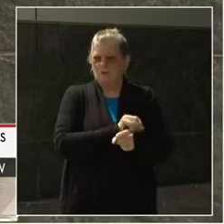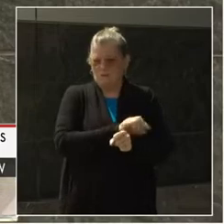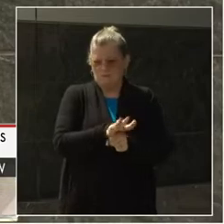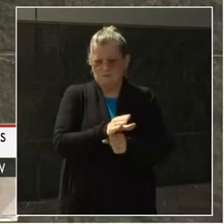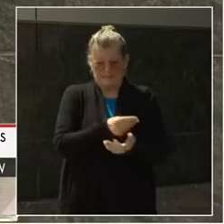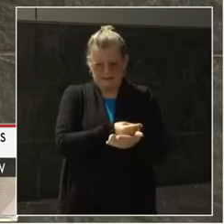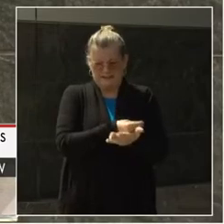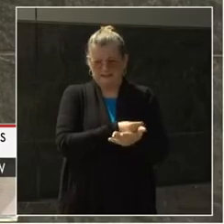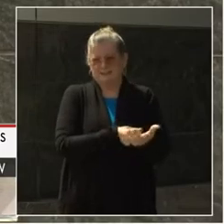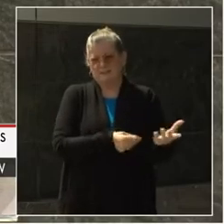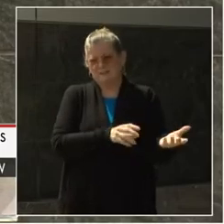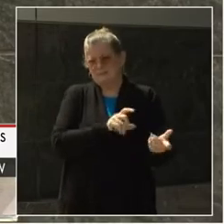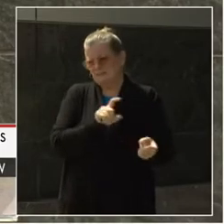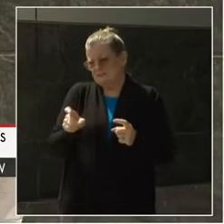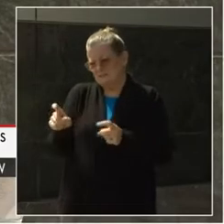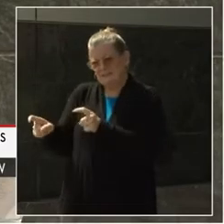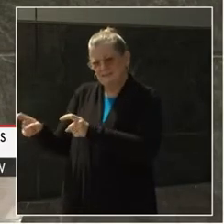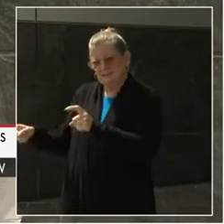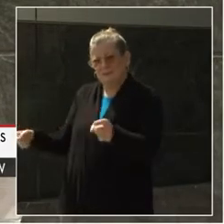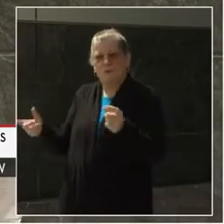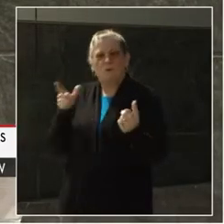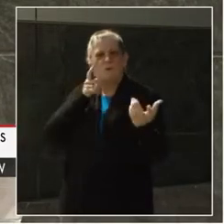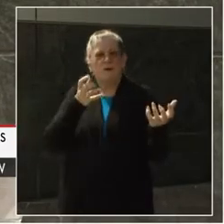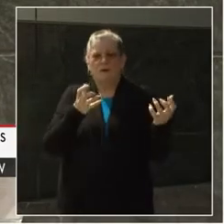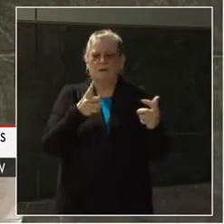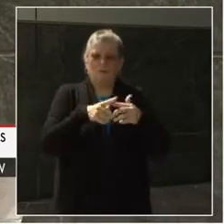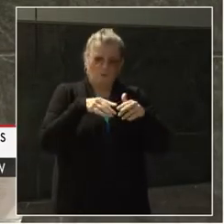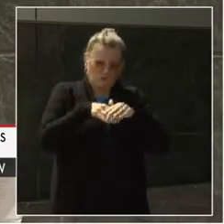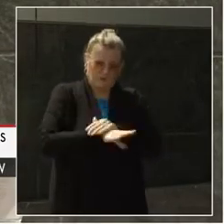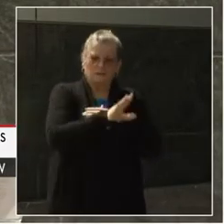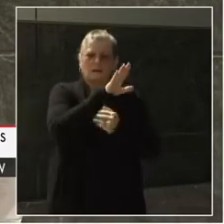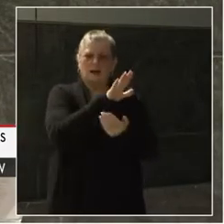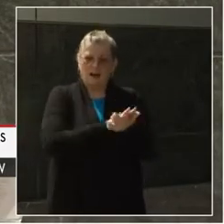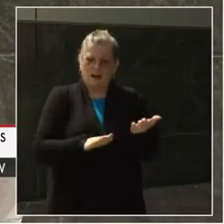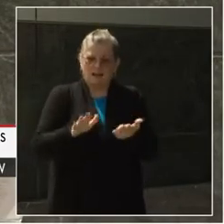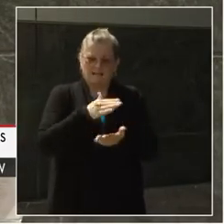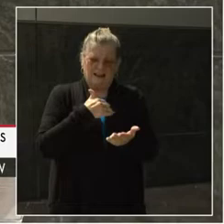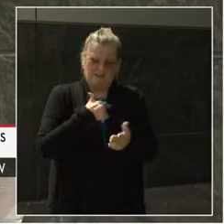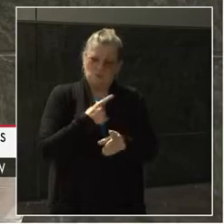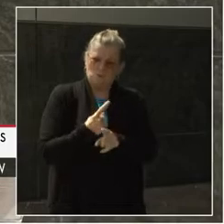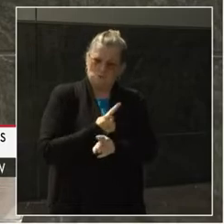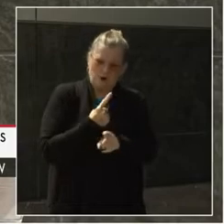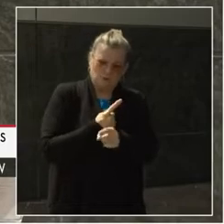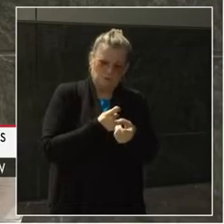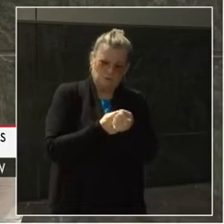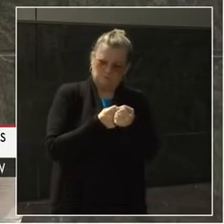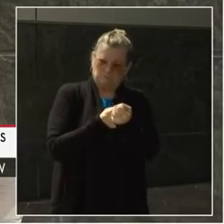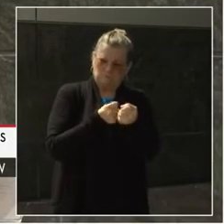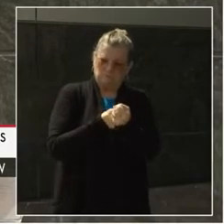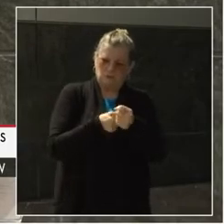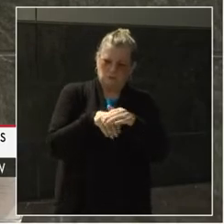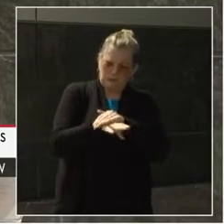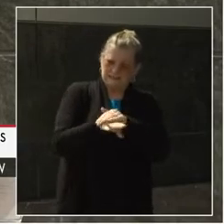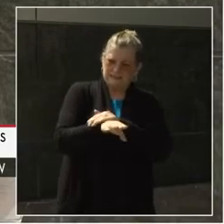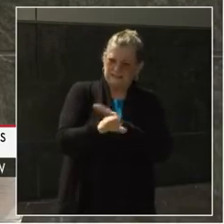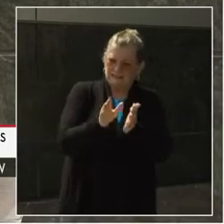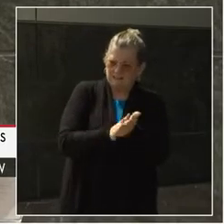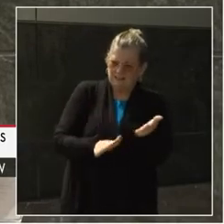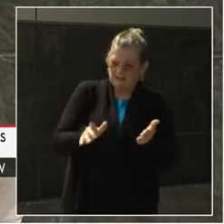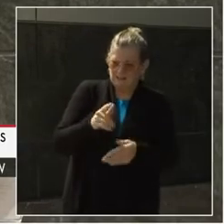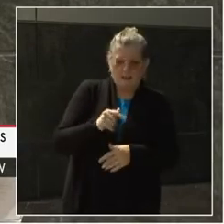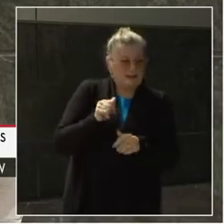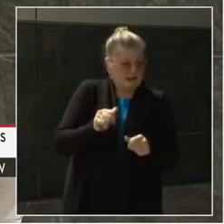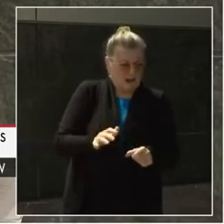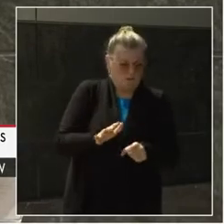college have all of the resources necessary to do so. This essentially could be a full scholarship program for